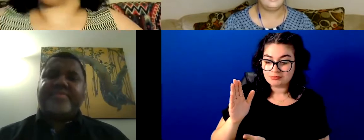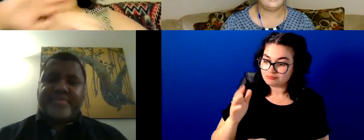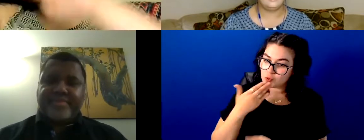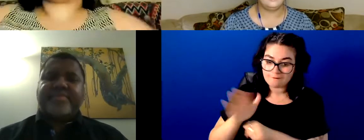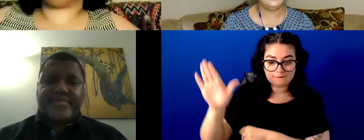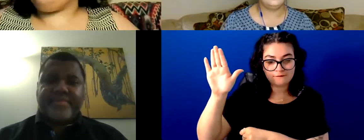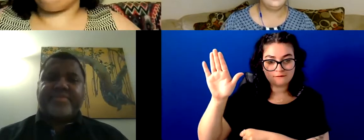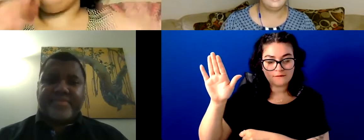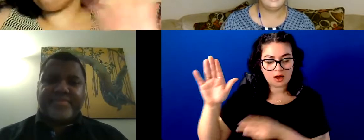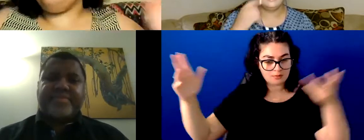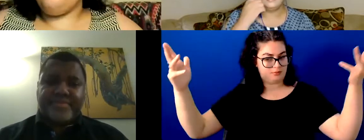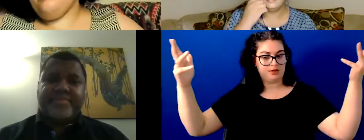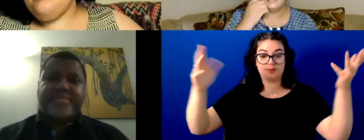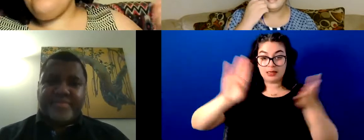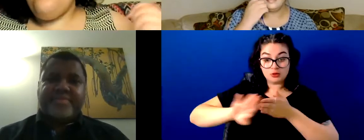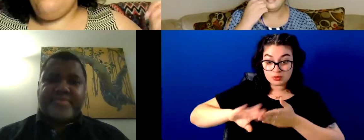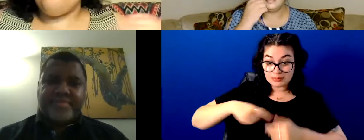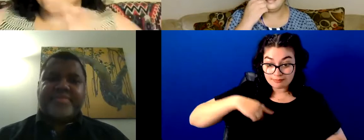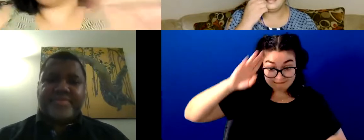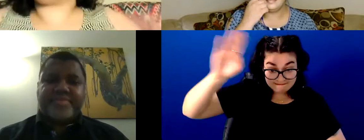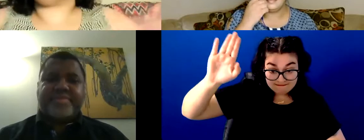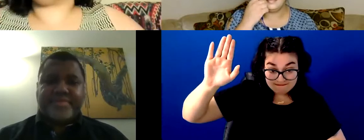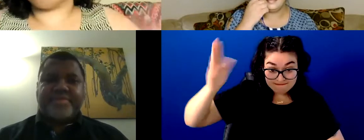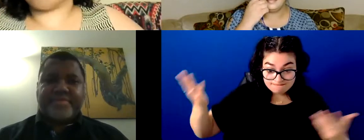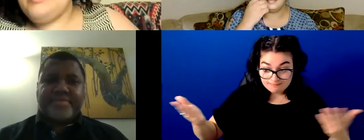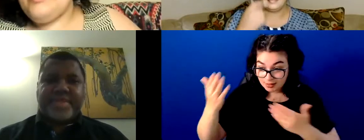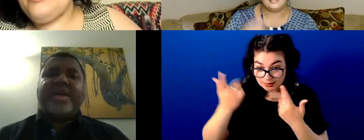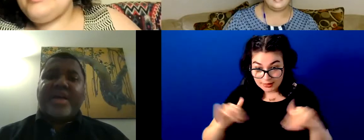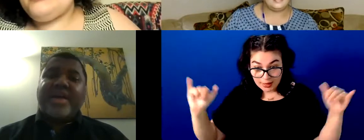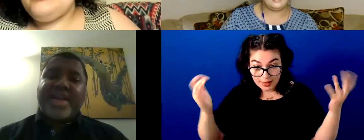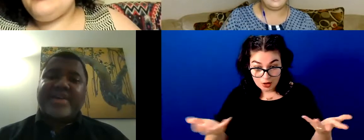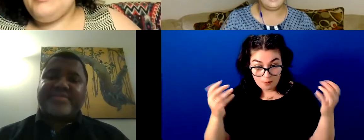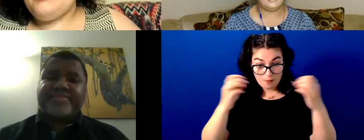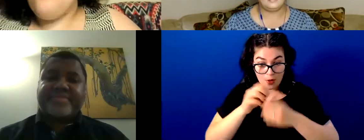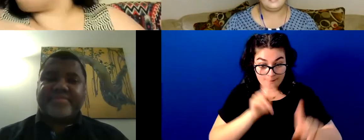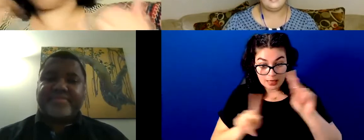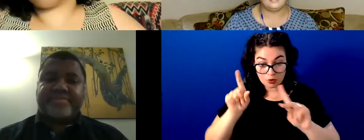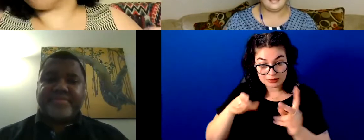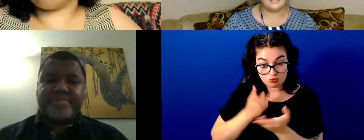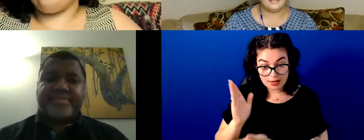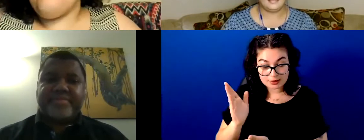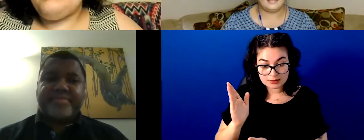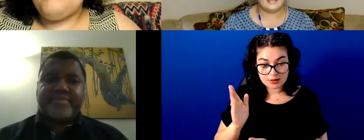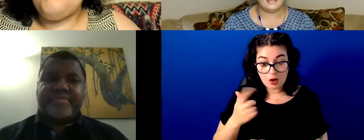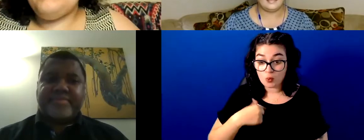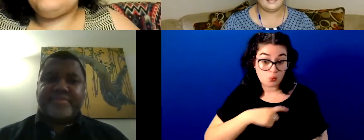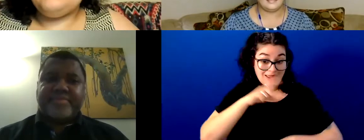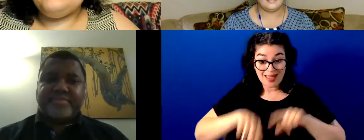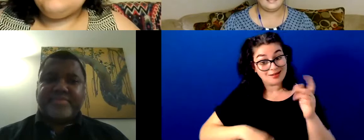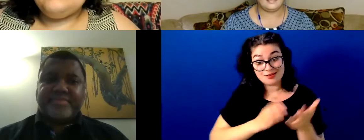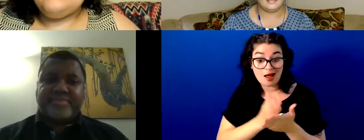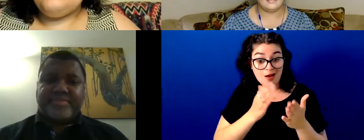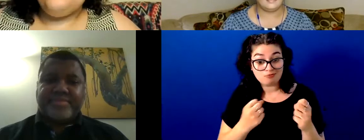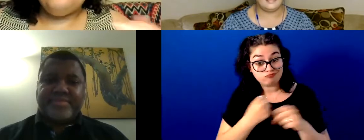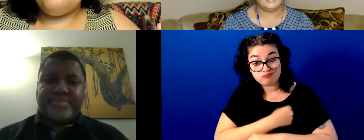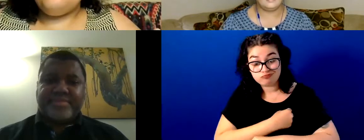like, excuse me, hello, hi. The rest of us are still here. And like, we didn't get to stop fighting because,